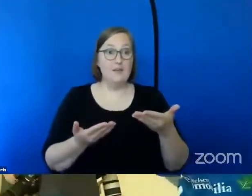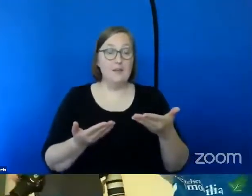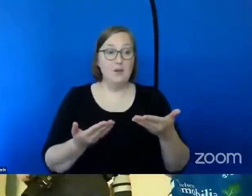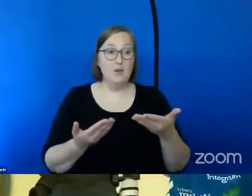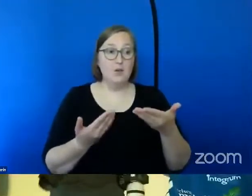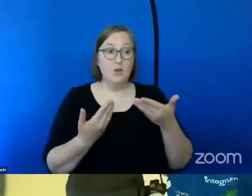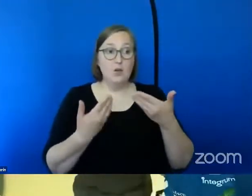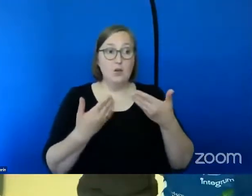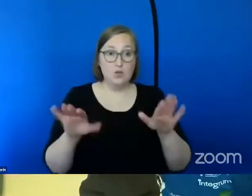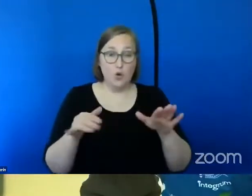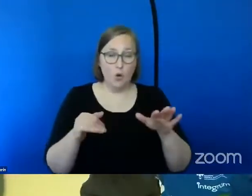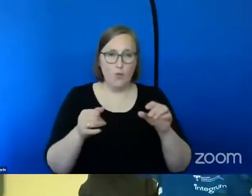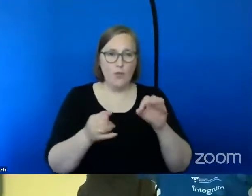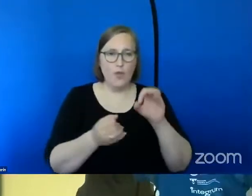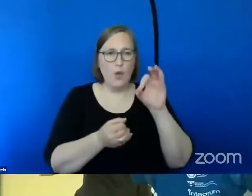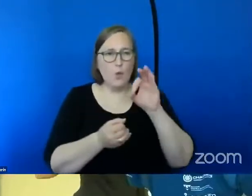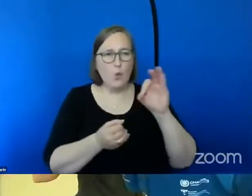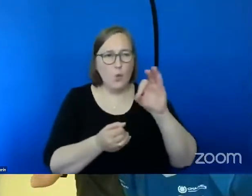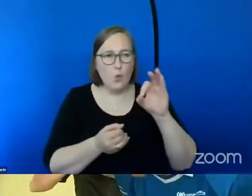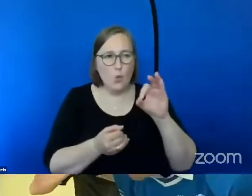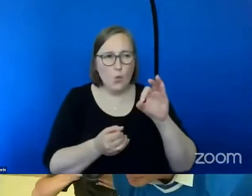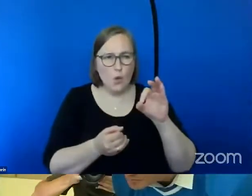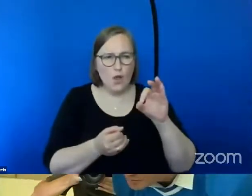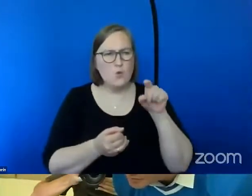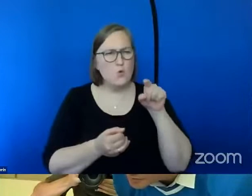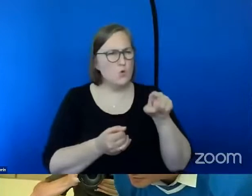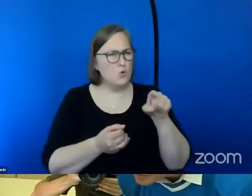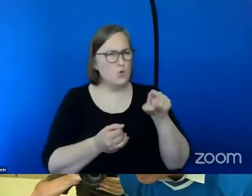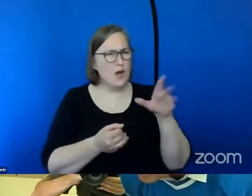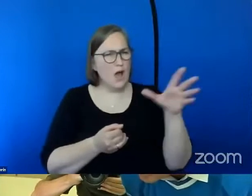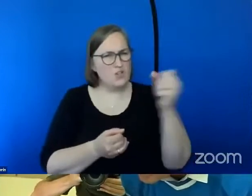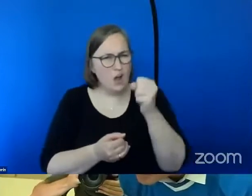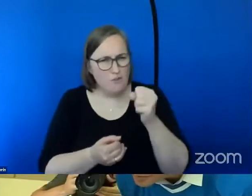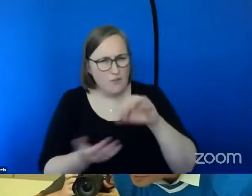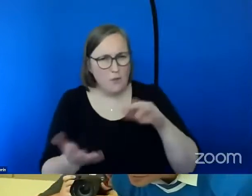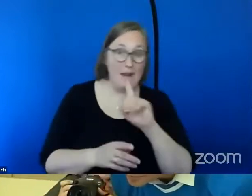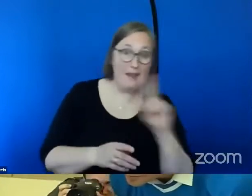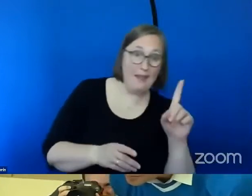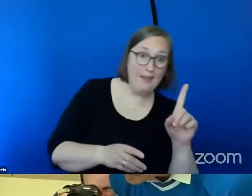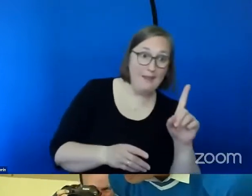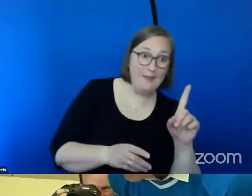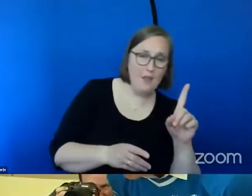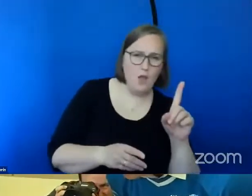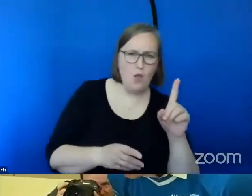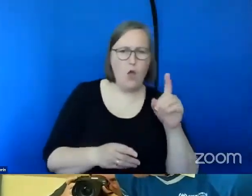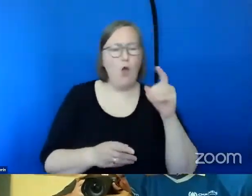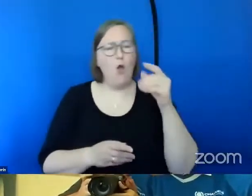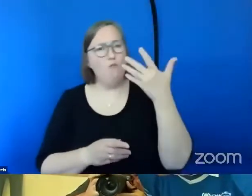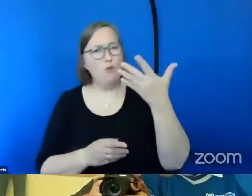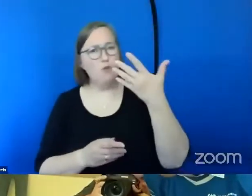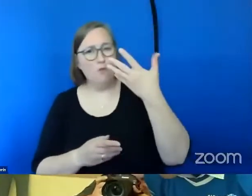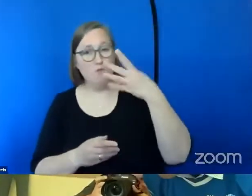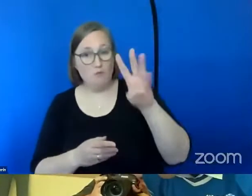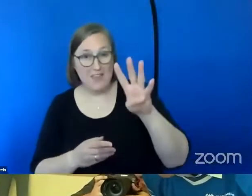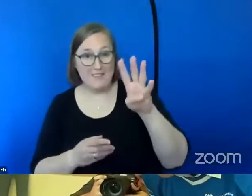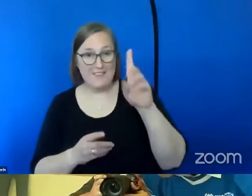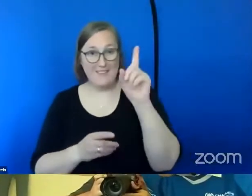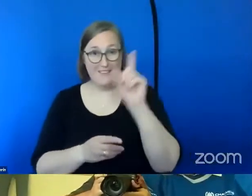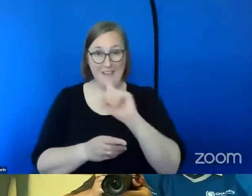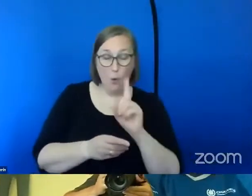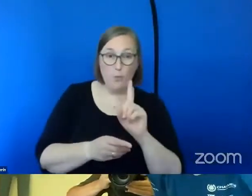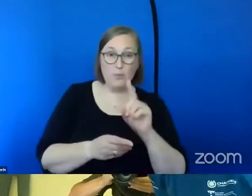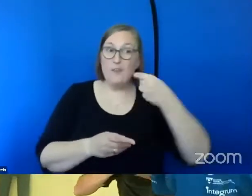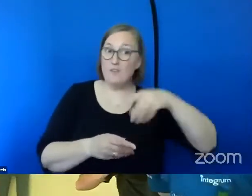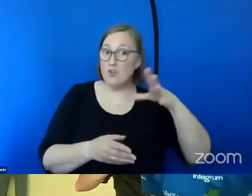now, and this could be the new leader. E-Opera with Magnus Niska looks to settle, put that marble down. 2:08. We're